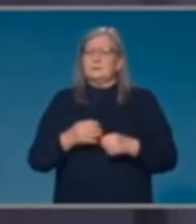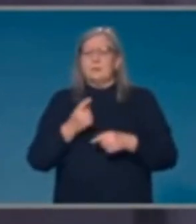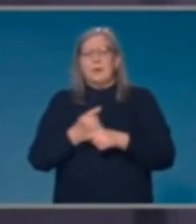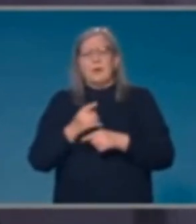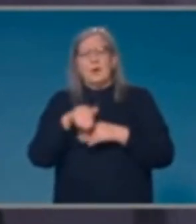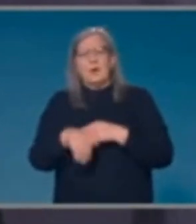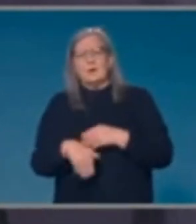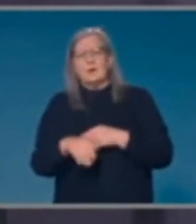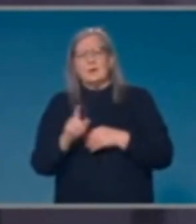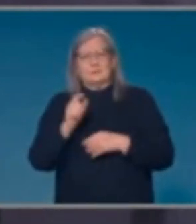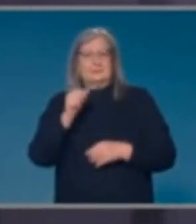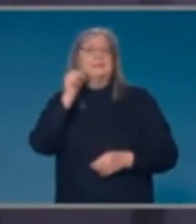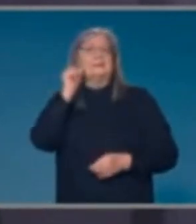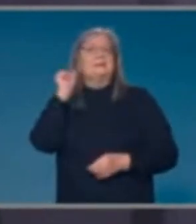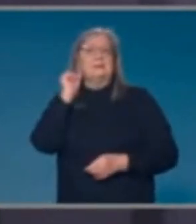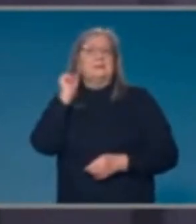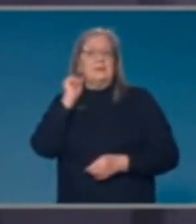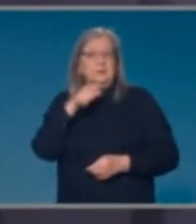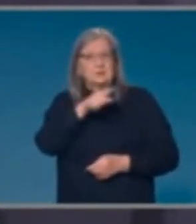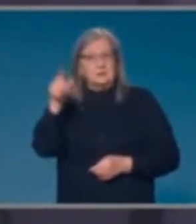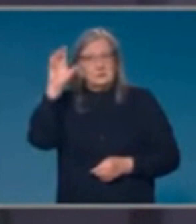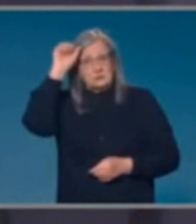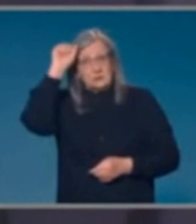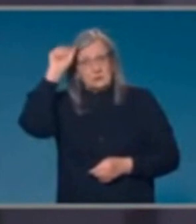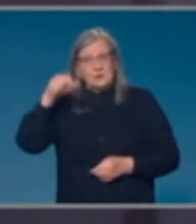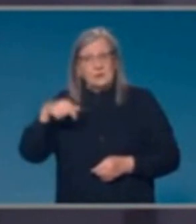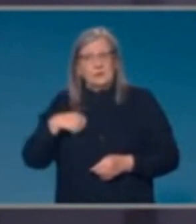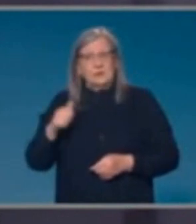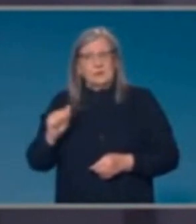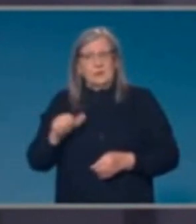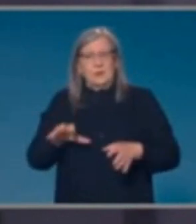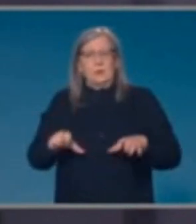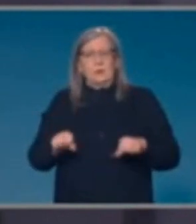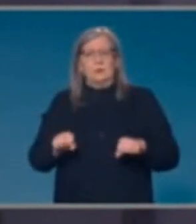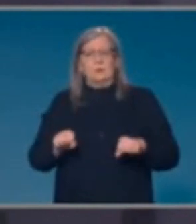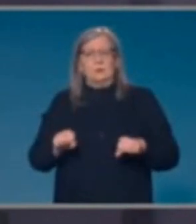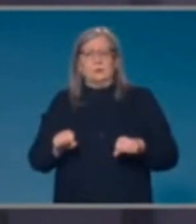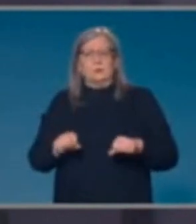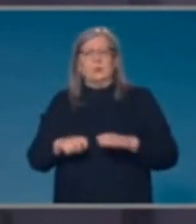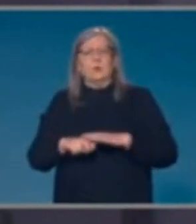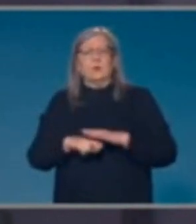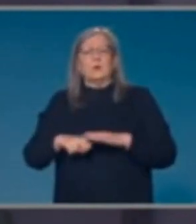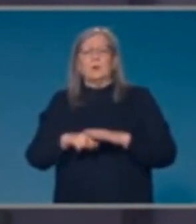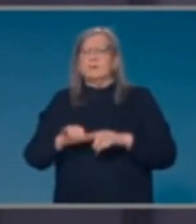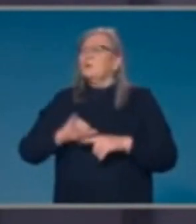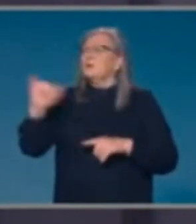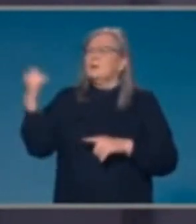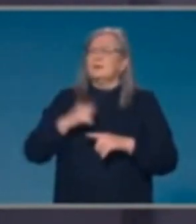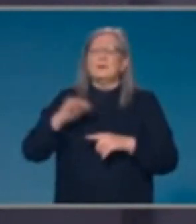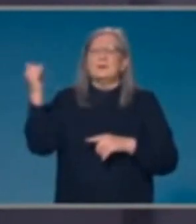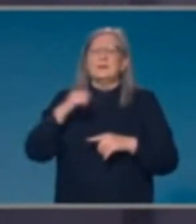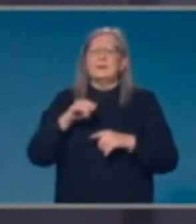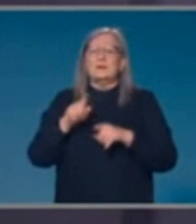you will recall that we had put a pause on the quarantine-free travel to and from New